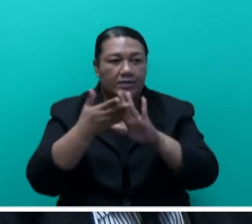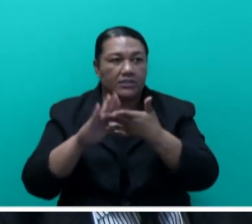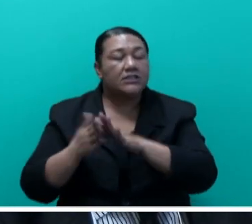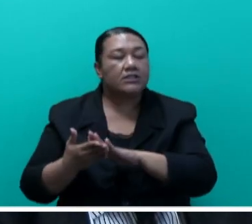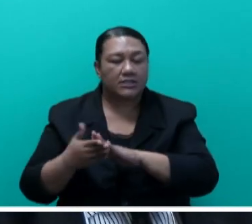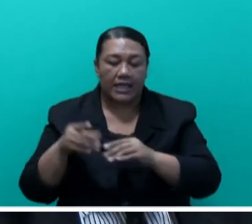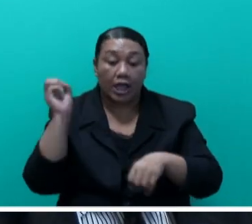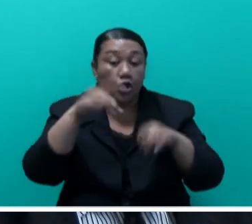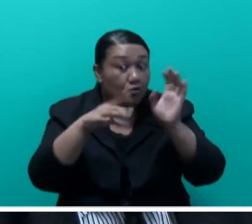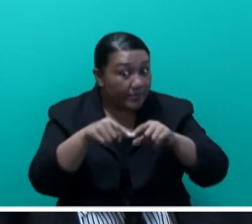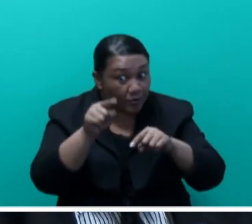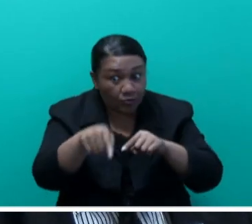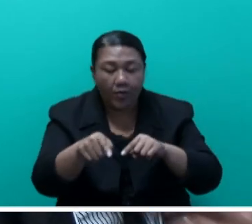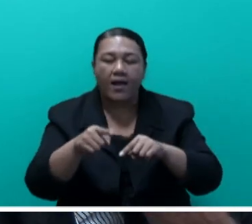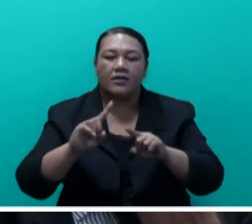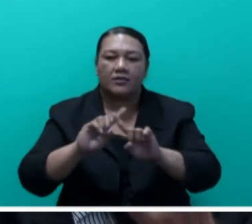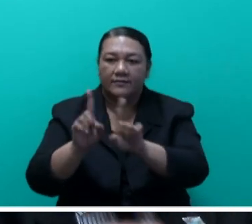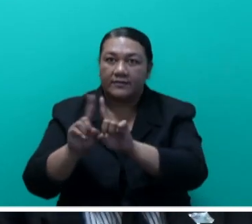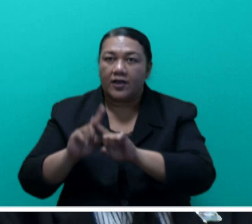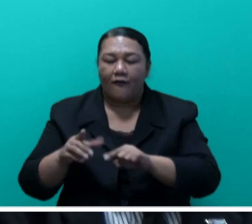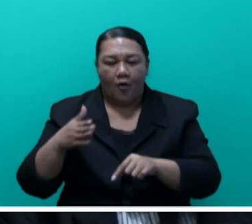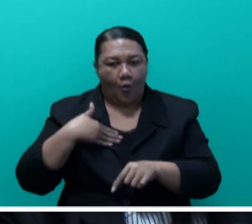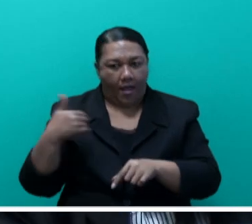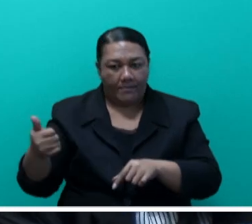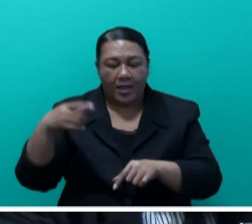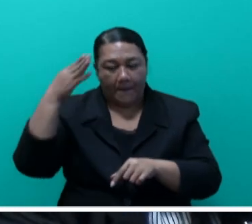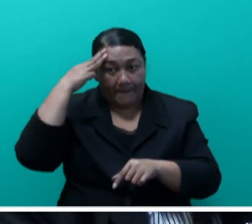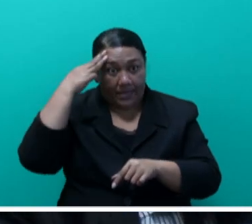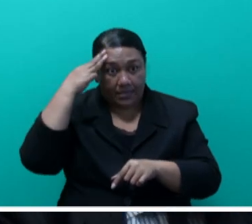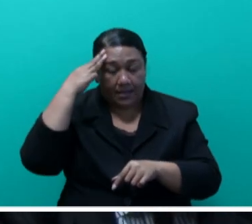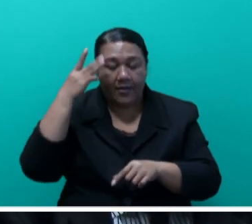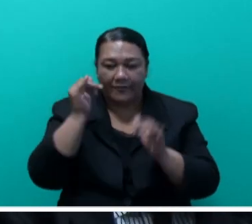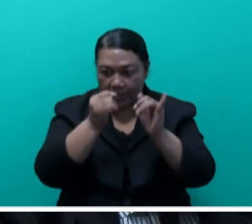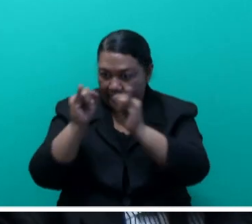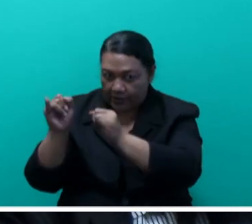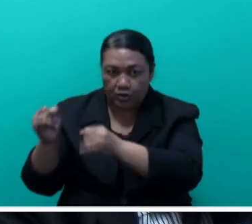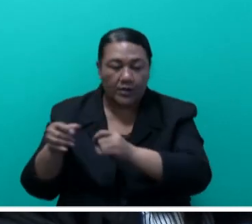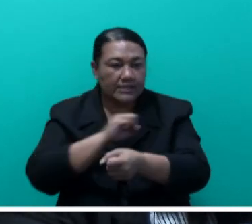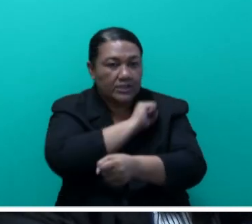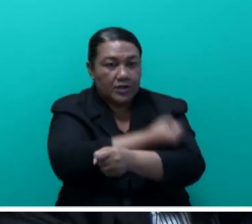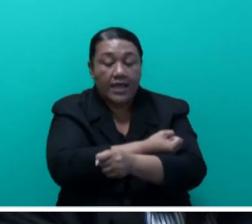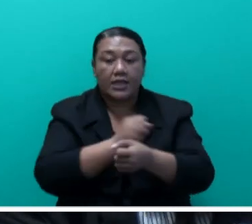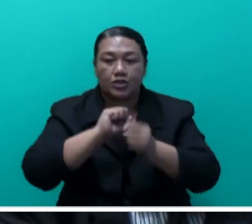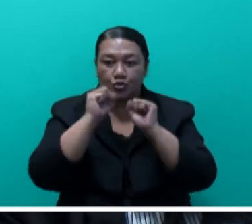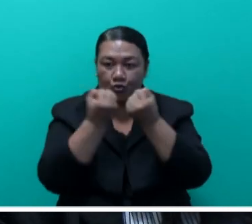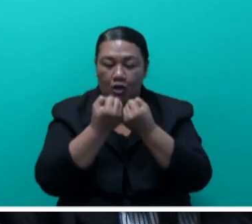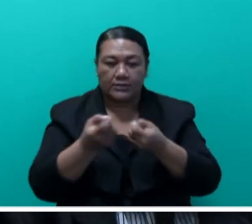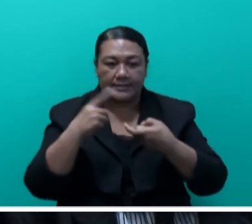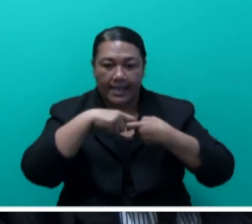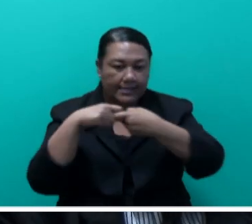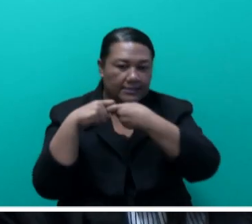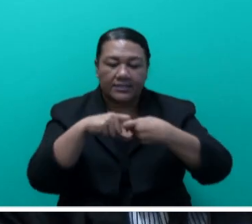contribute to the physical and mental well-being of individuals, strengthen social ties within